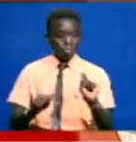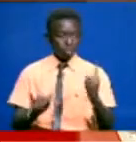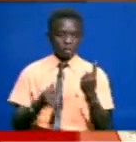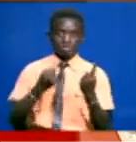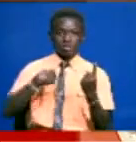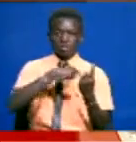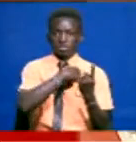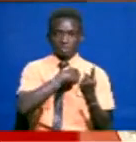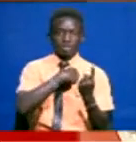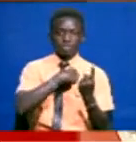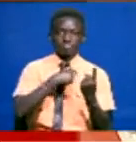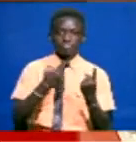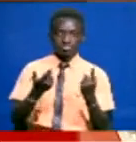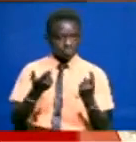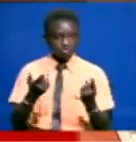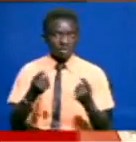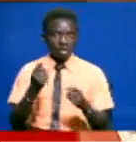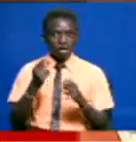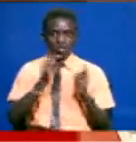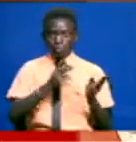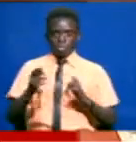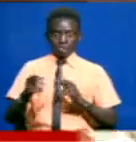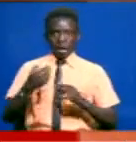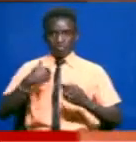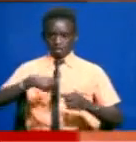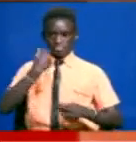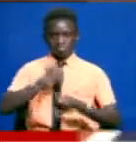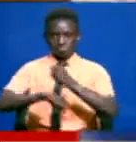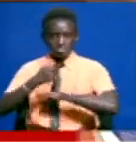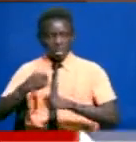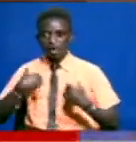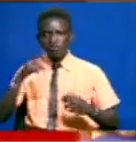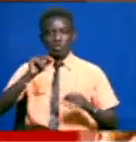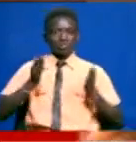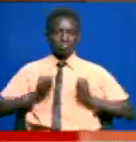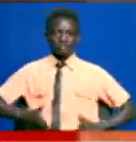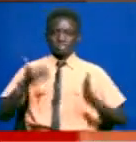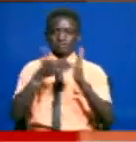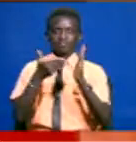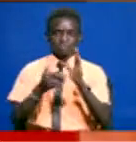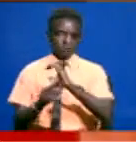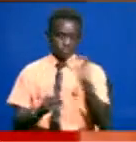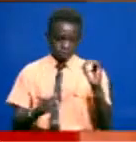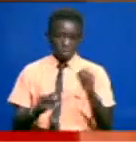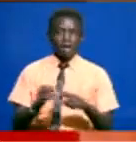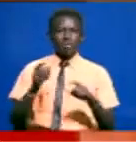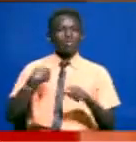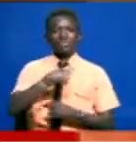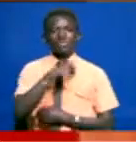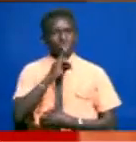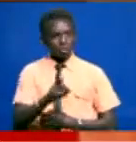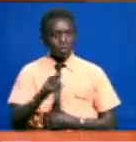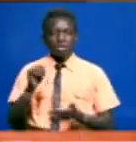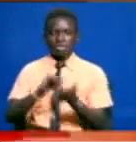means there's no human intervention anywhere, and you're sure mm-hmm. when the students will go and